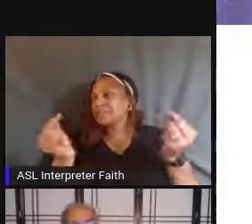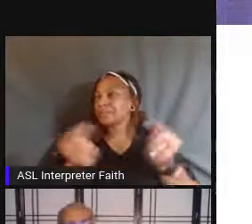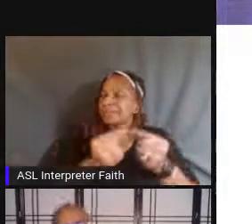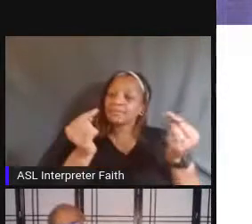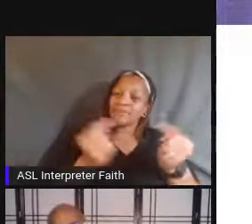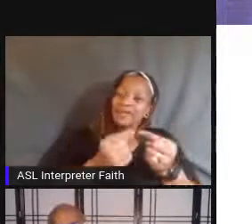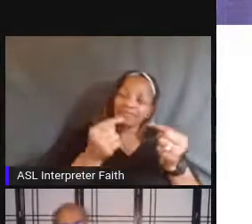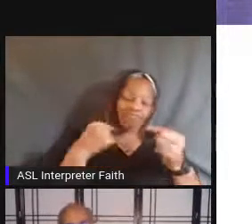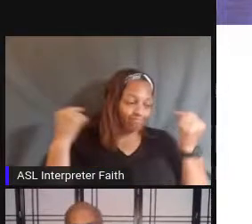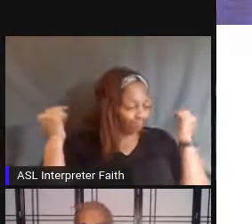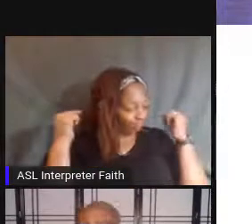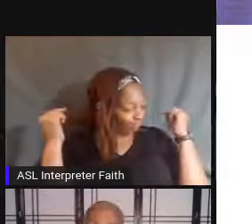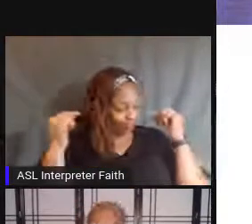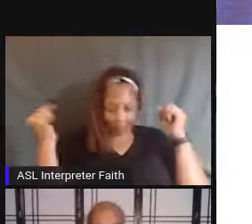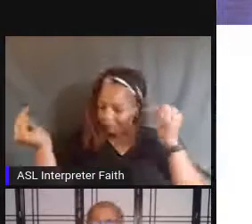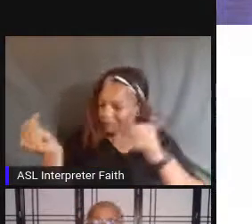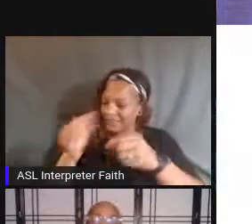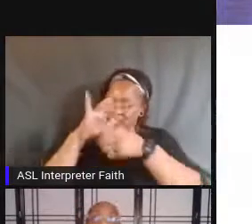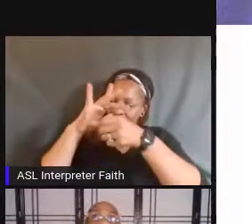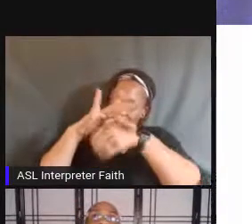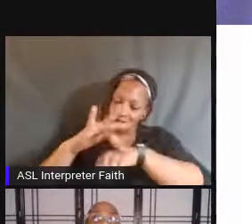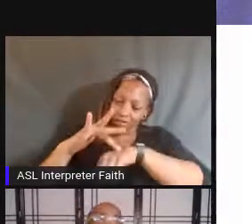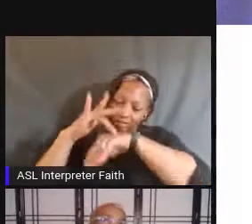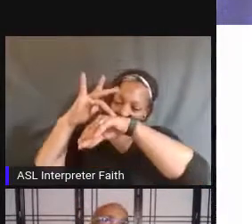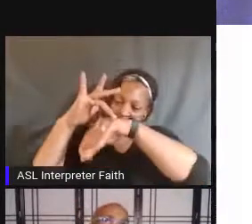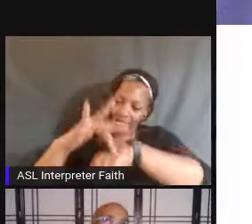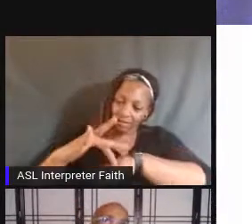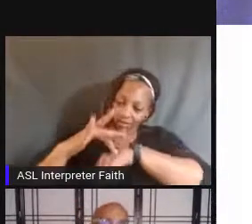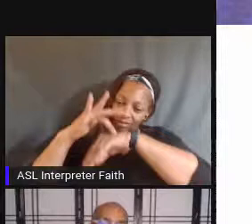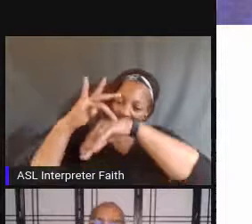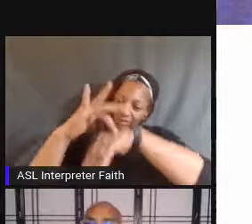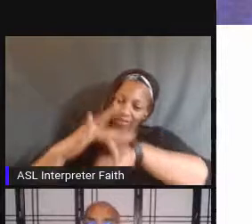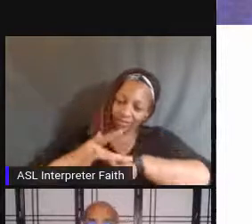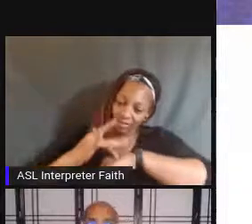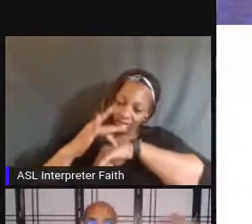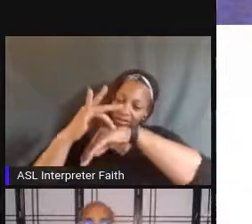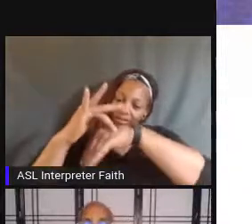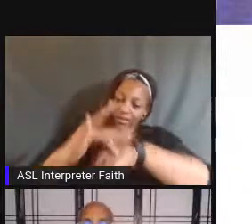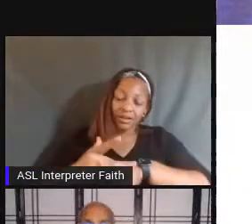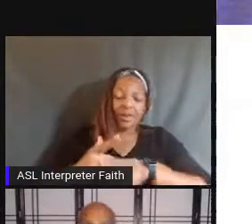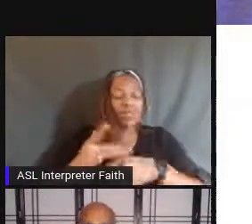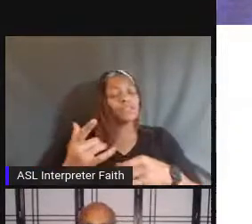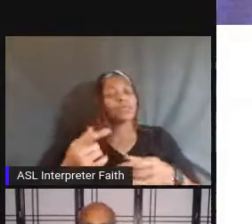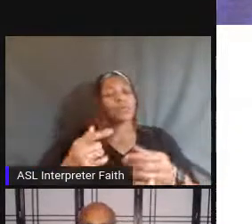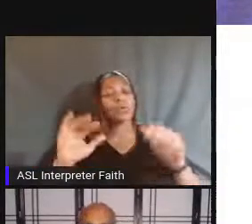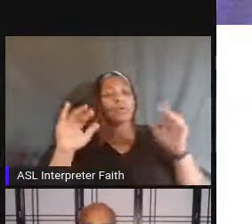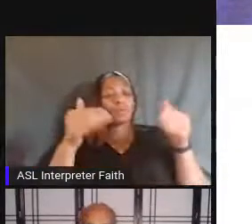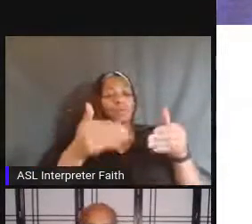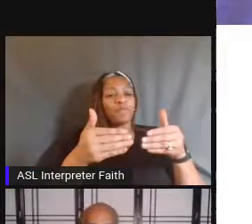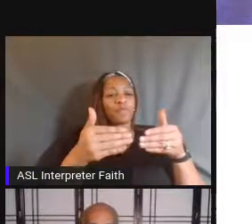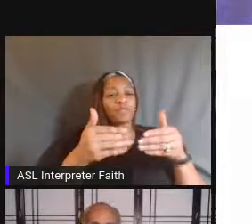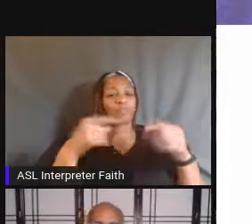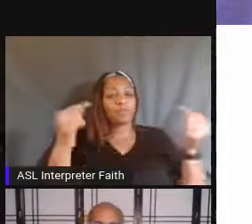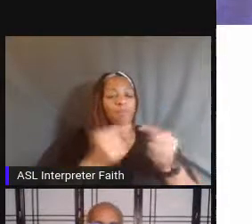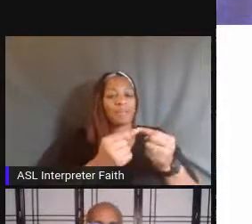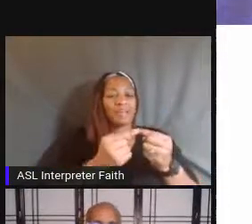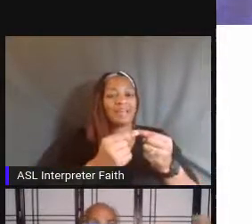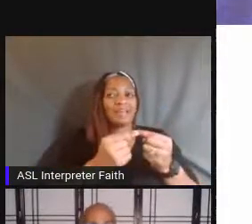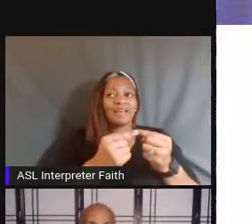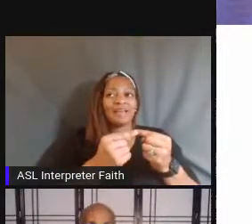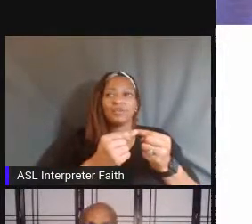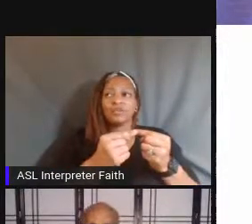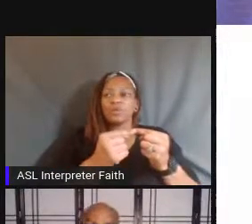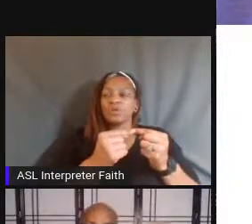pain in my neck, it hurt. We can be so caught up in that pain that we don't think relief. We don't